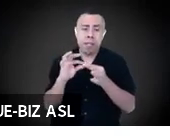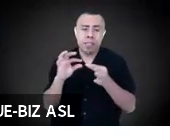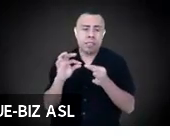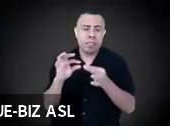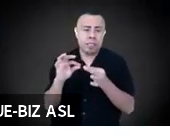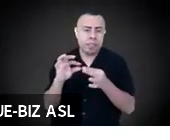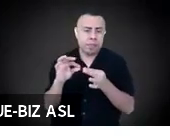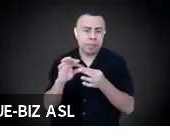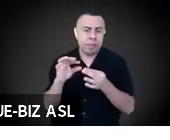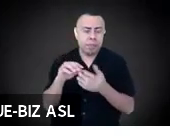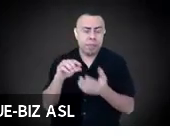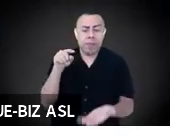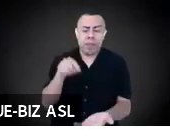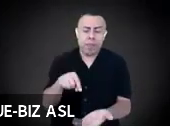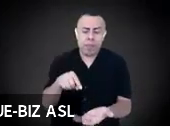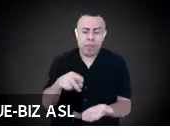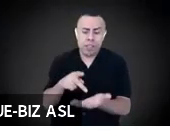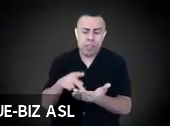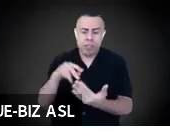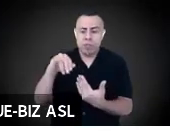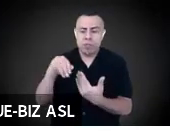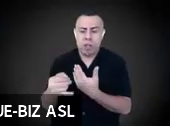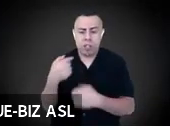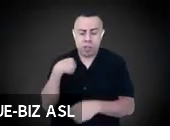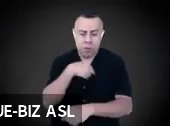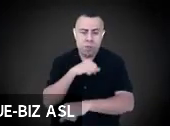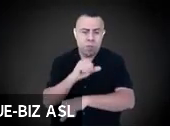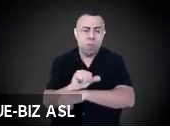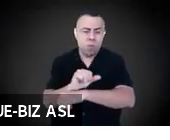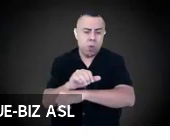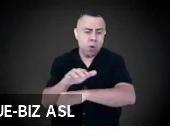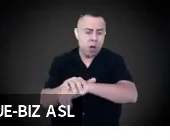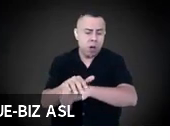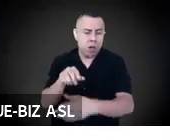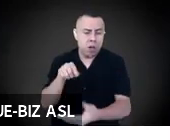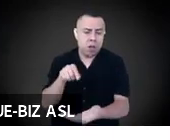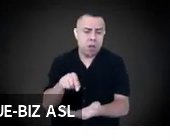this project that we're doing is,